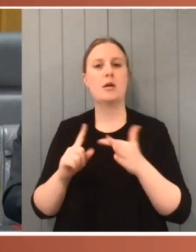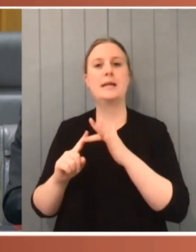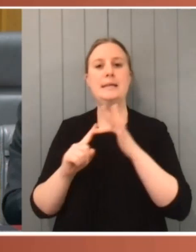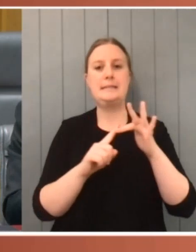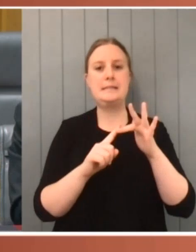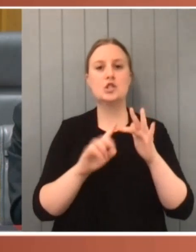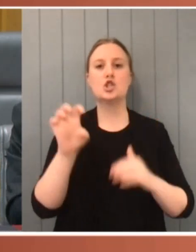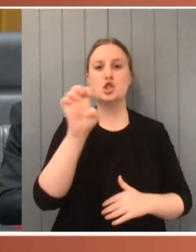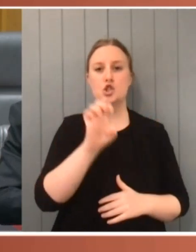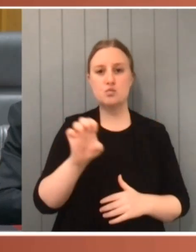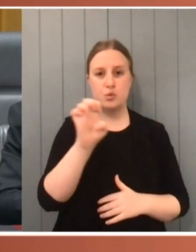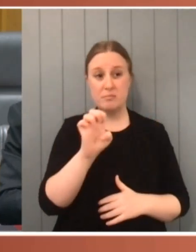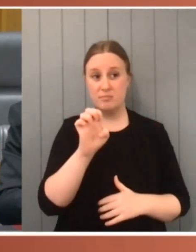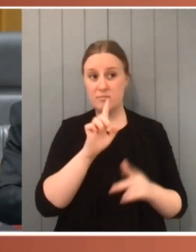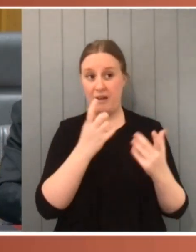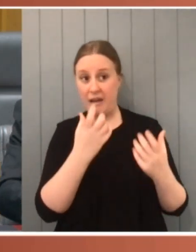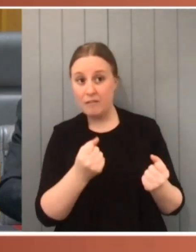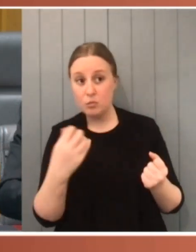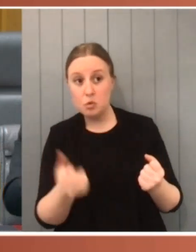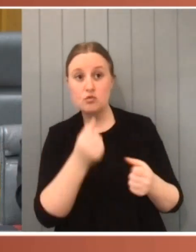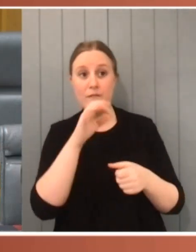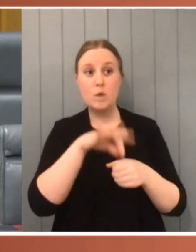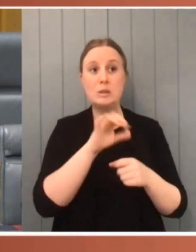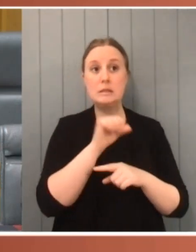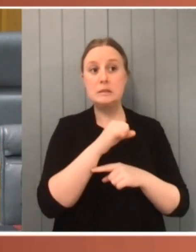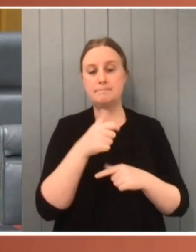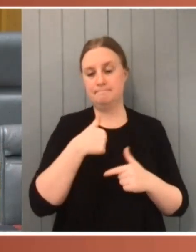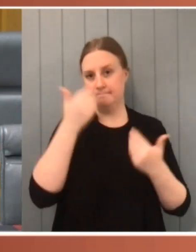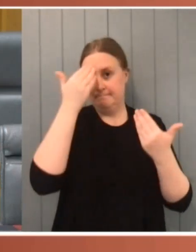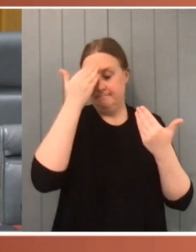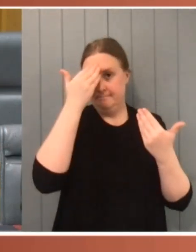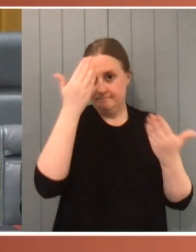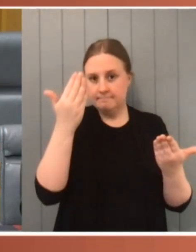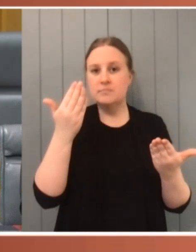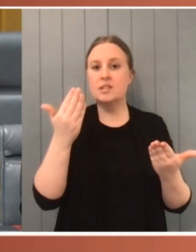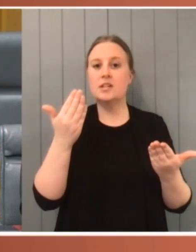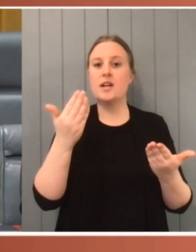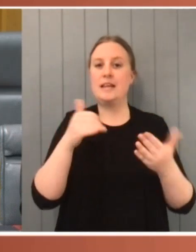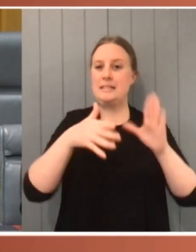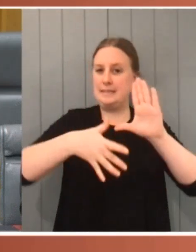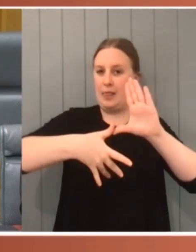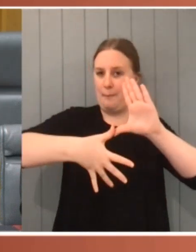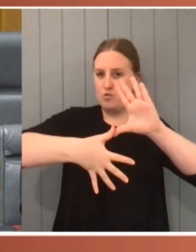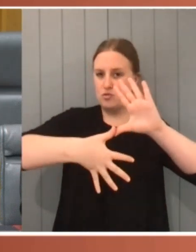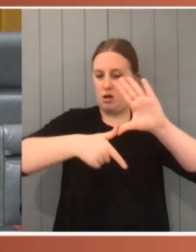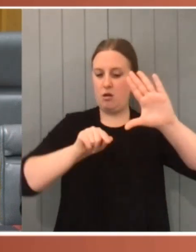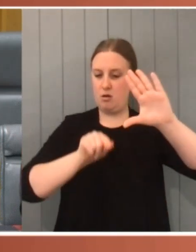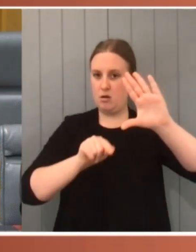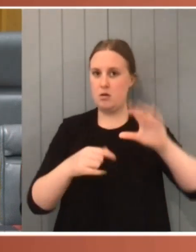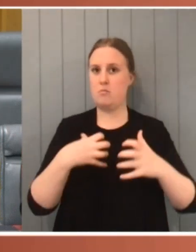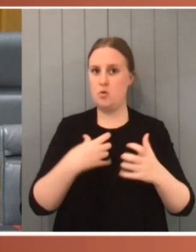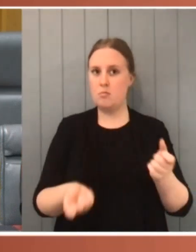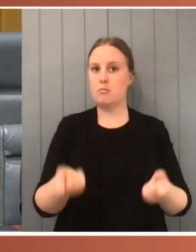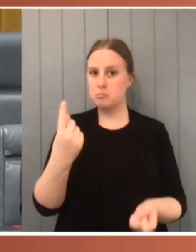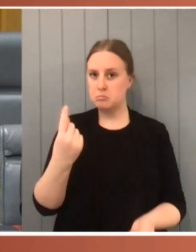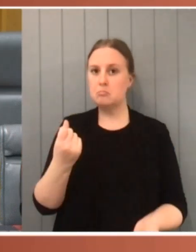might. So, as I said, the growth seems to be in South American countries. It is interesting that Starmer's